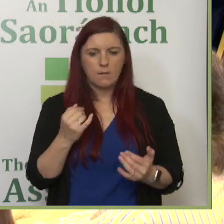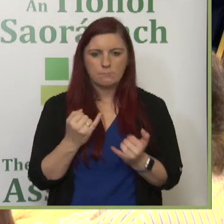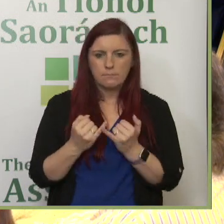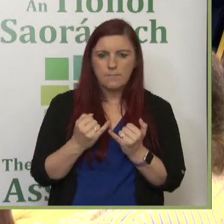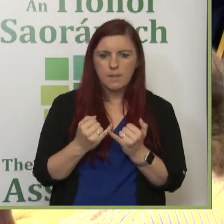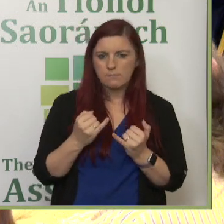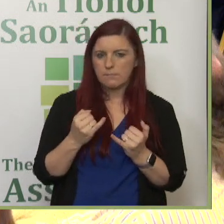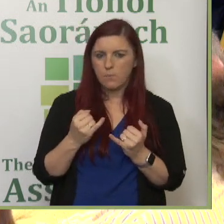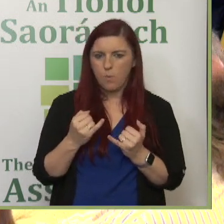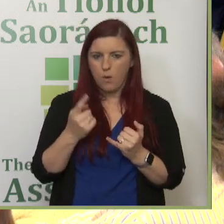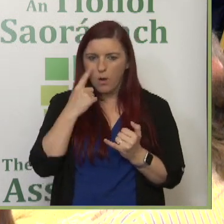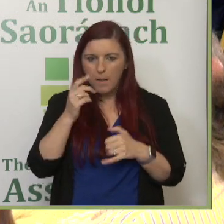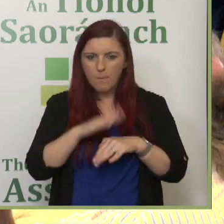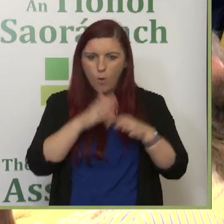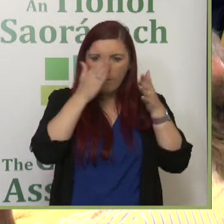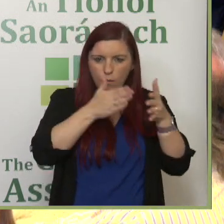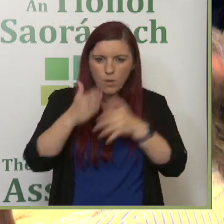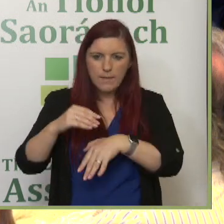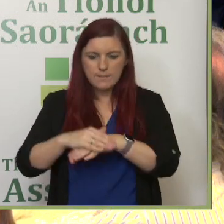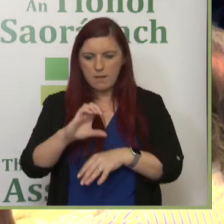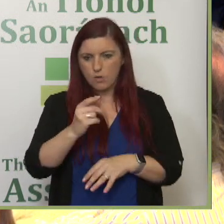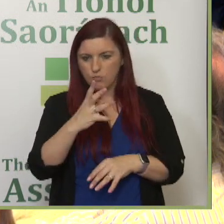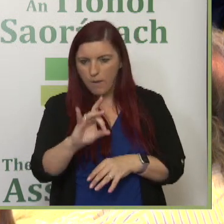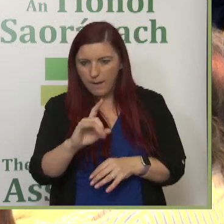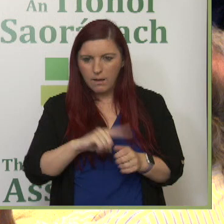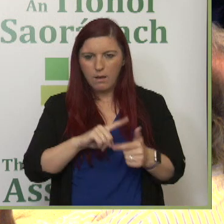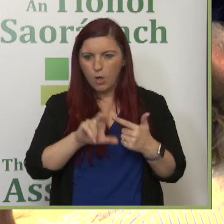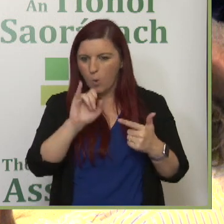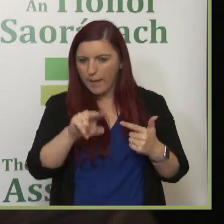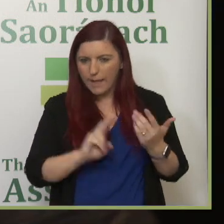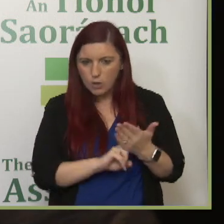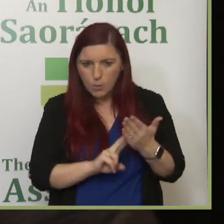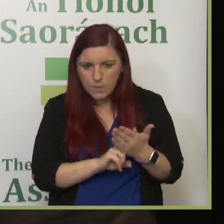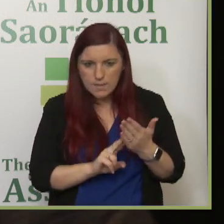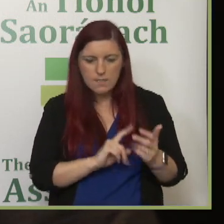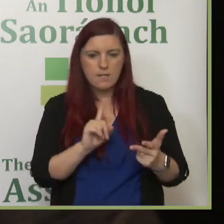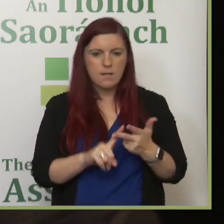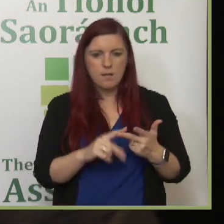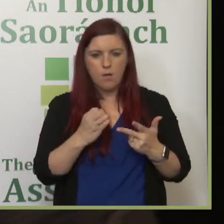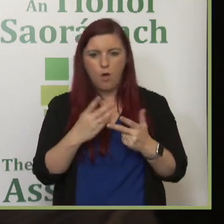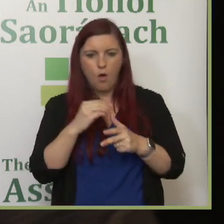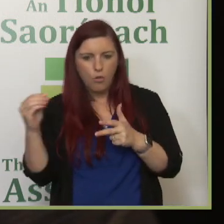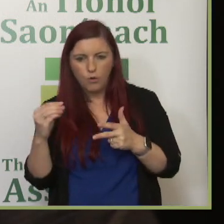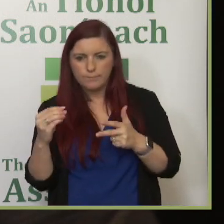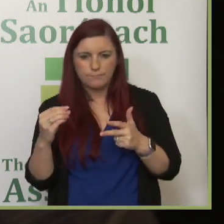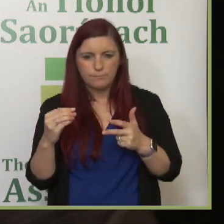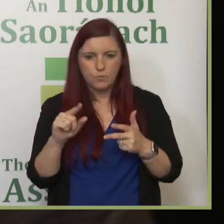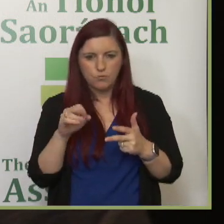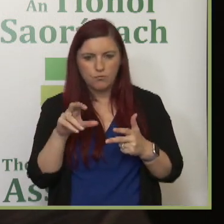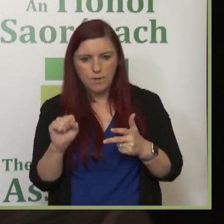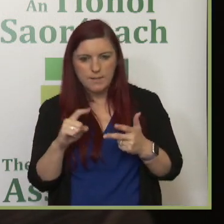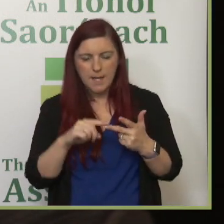at increasing our focus on things like crack, and, cocaine use, and crack cocaine use became a major issue, major drug in Europe